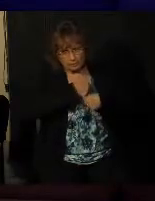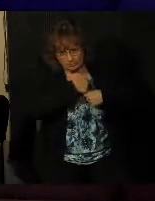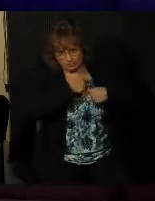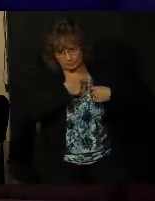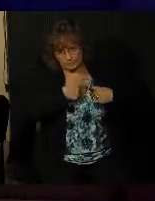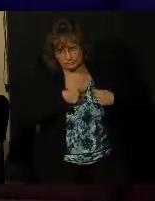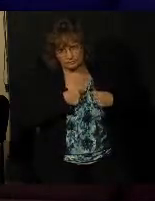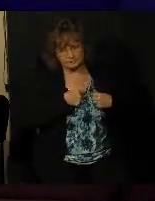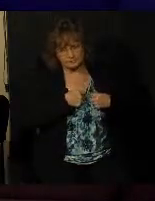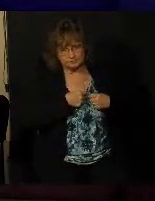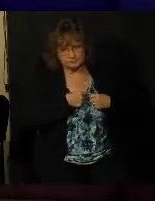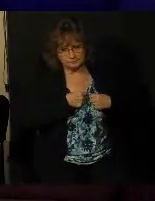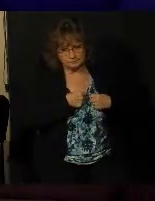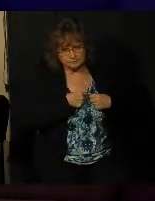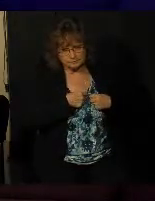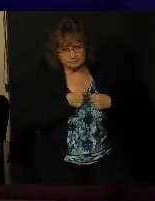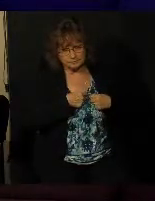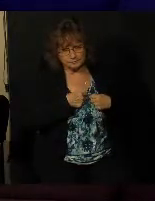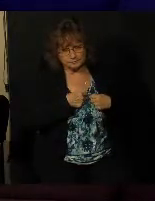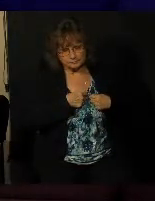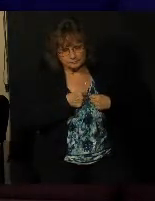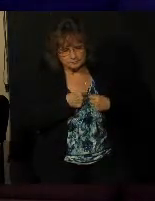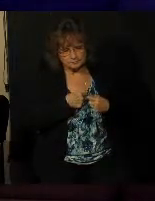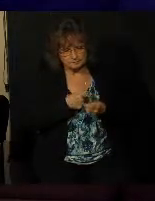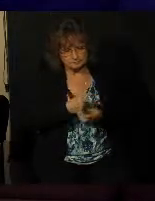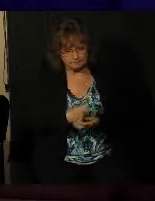self-abhorrence, self-condemnation, and self-despair.